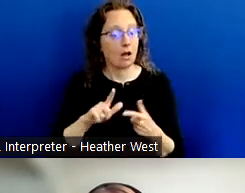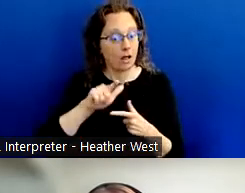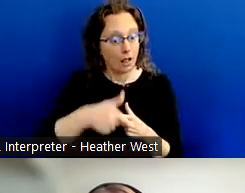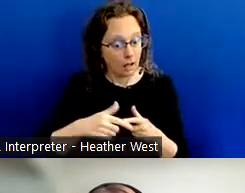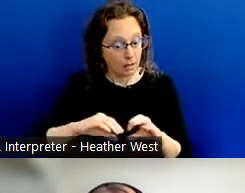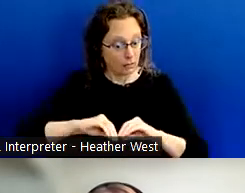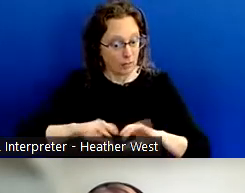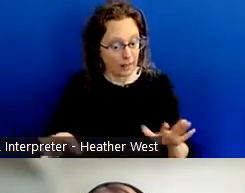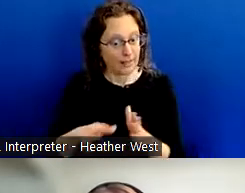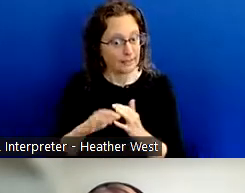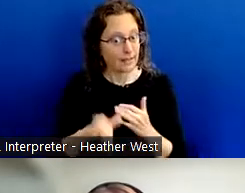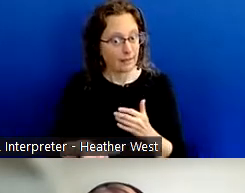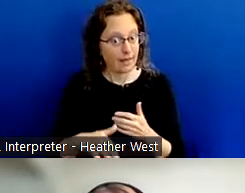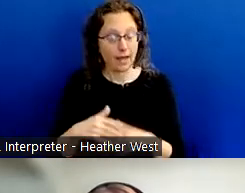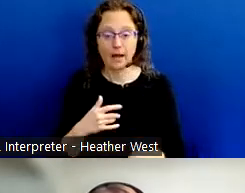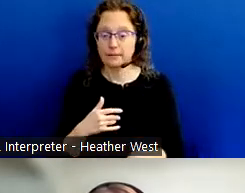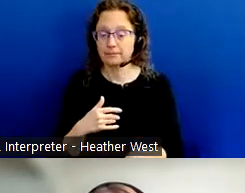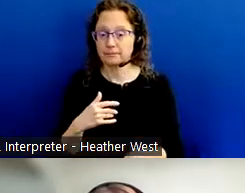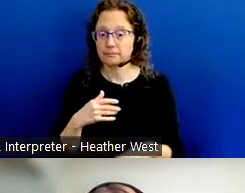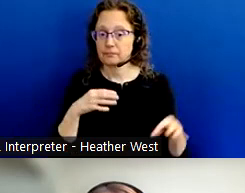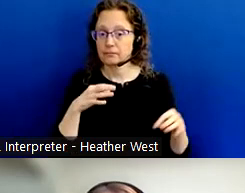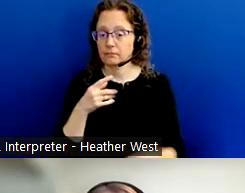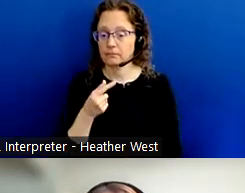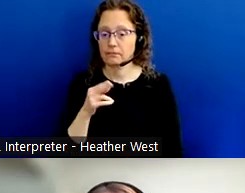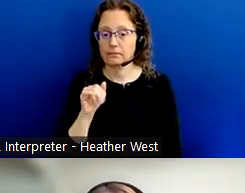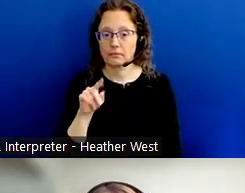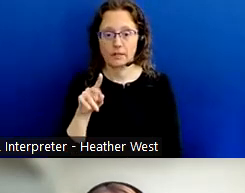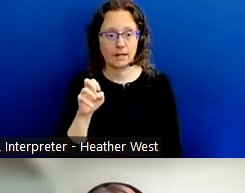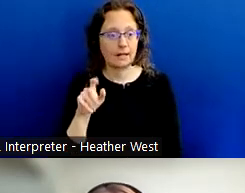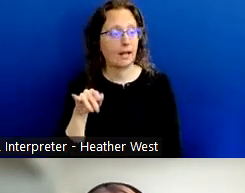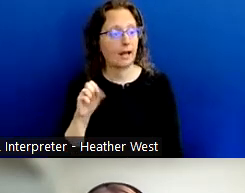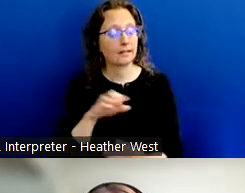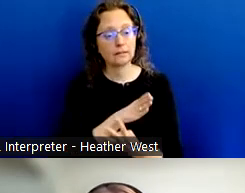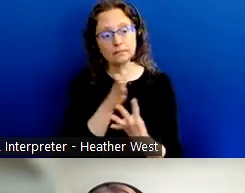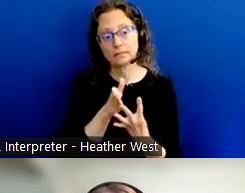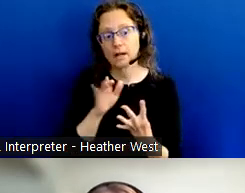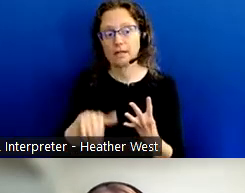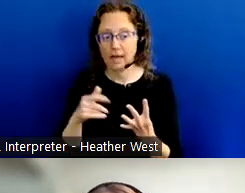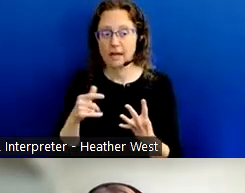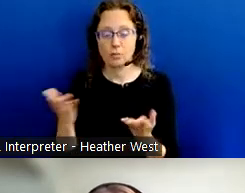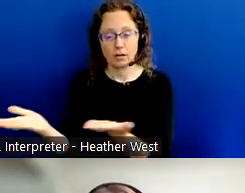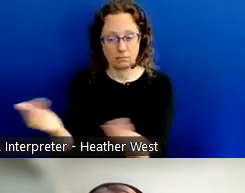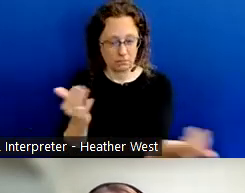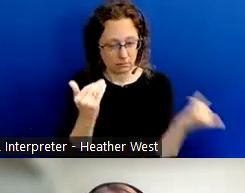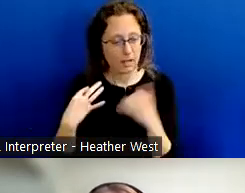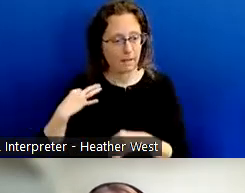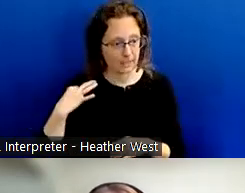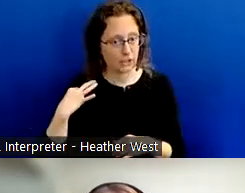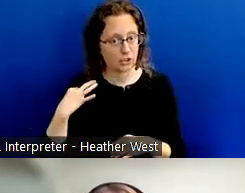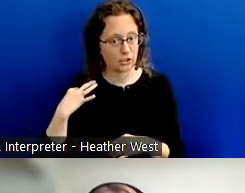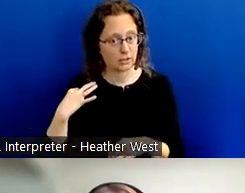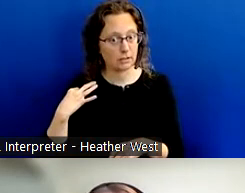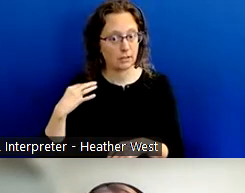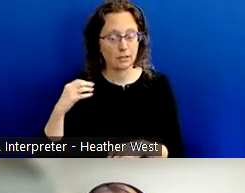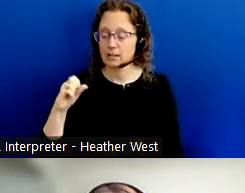will be encouraged to submit proposals. To facilitate application development, SCAG staff will be available via office